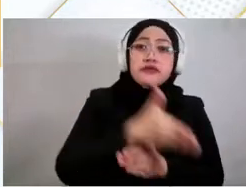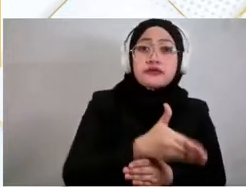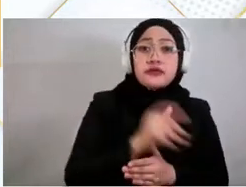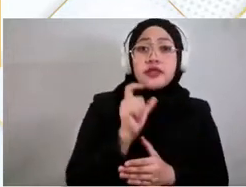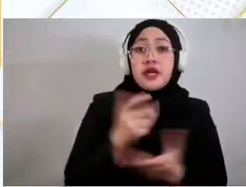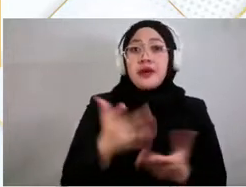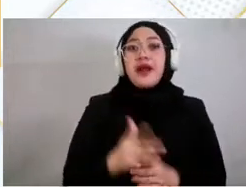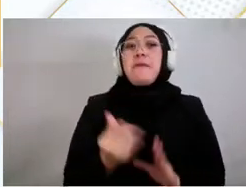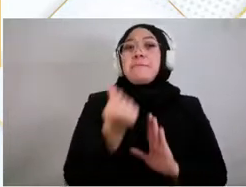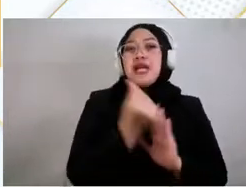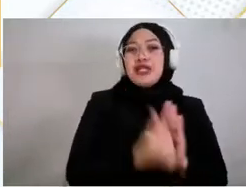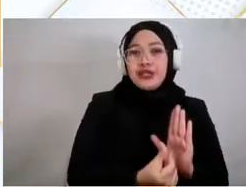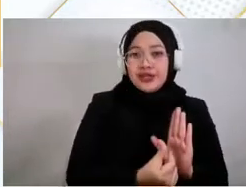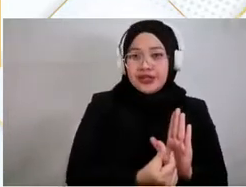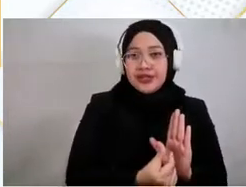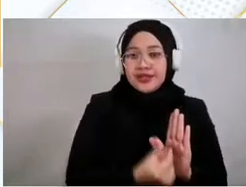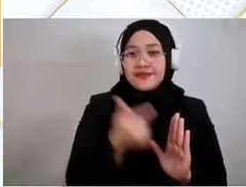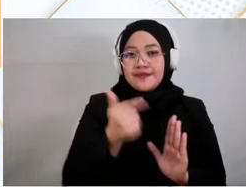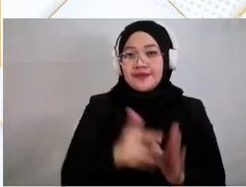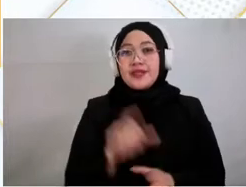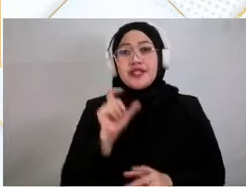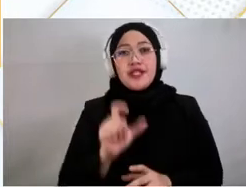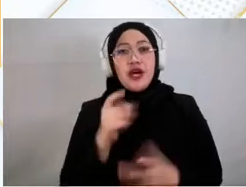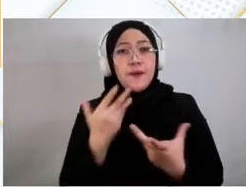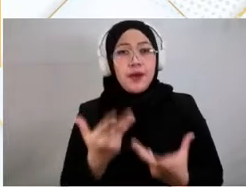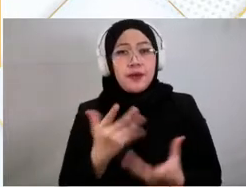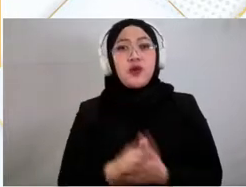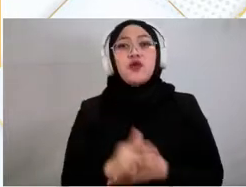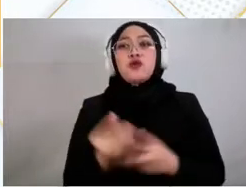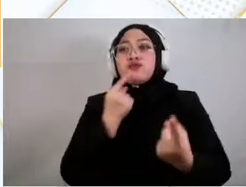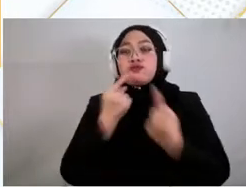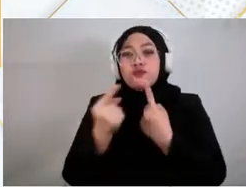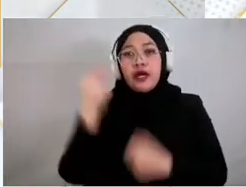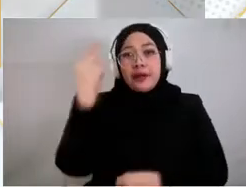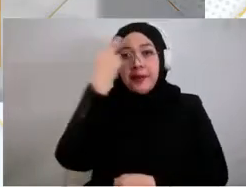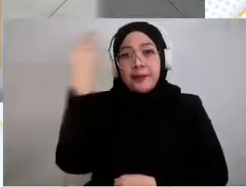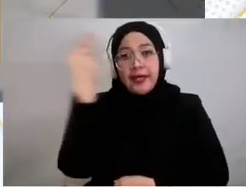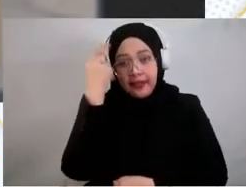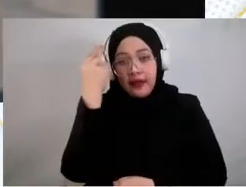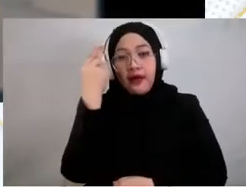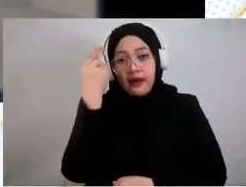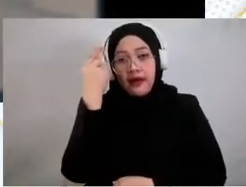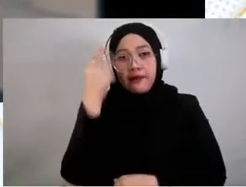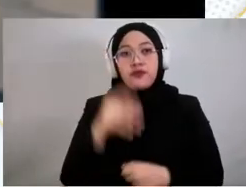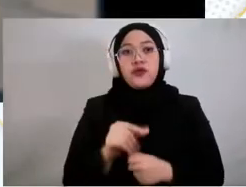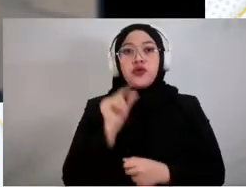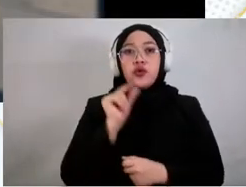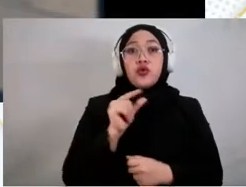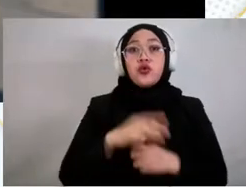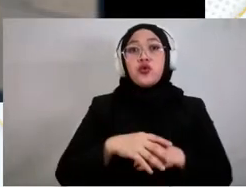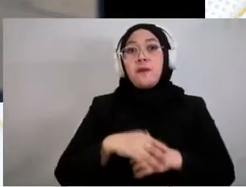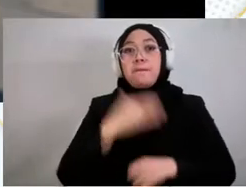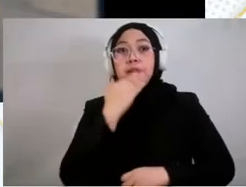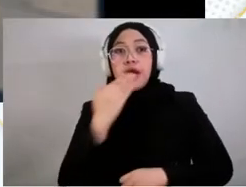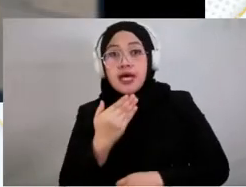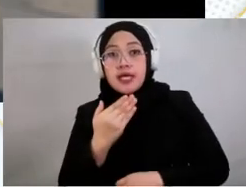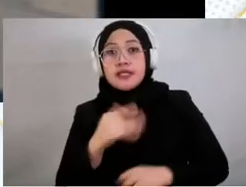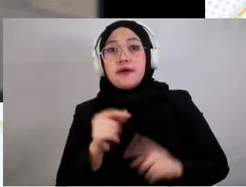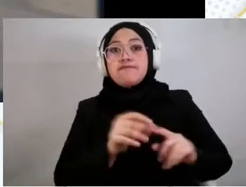of course, all that we can do is follow through the government regulations and policy. For language